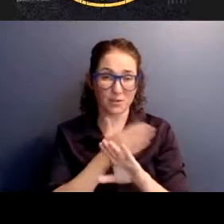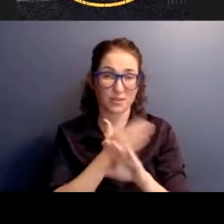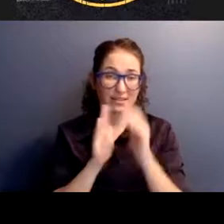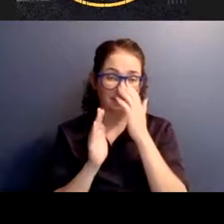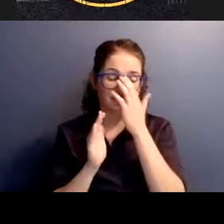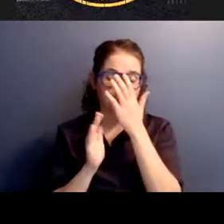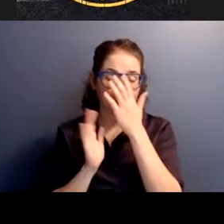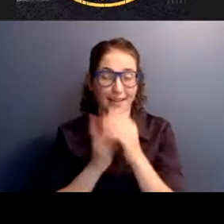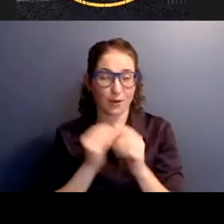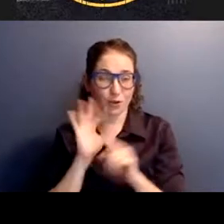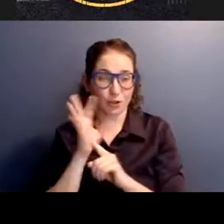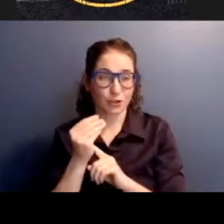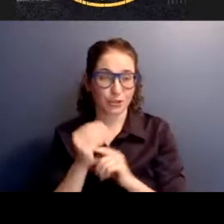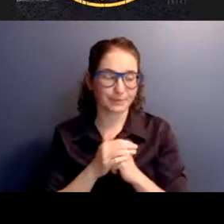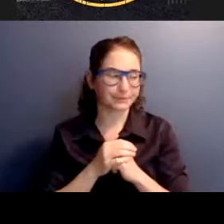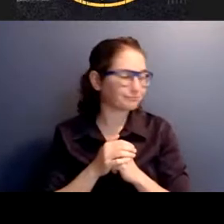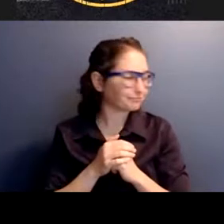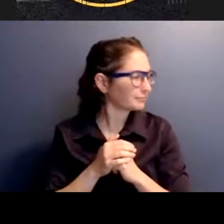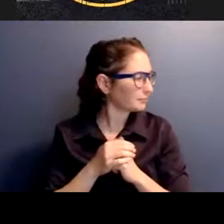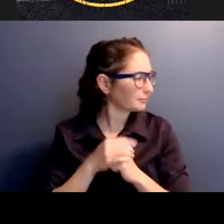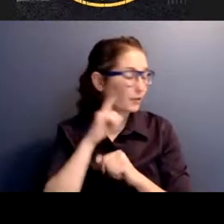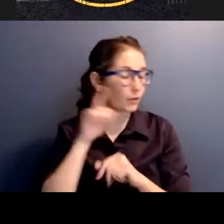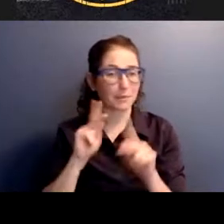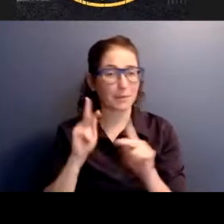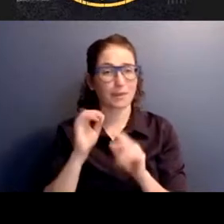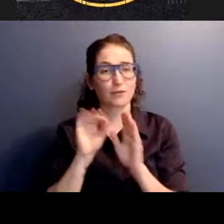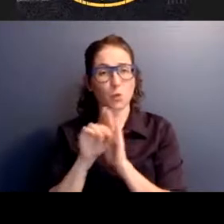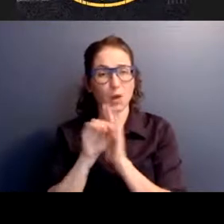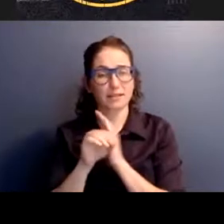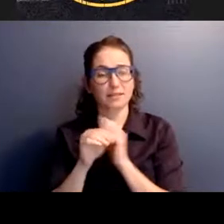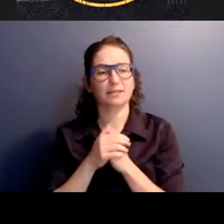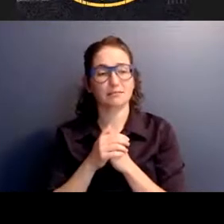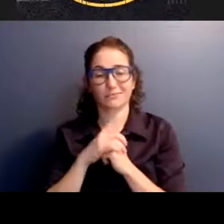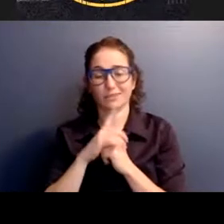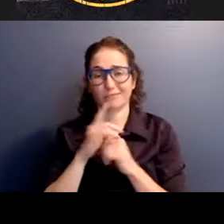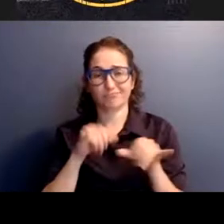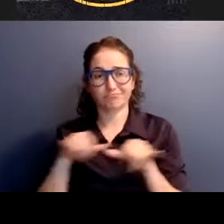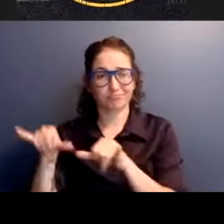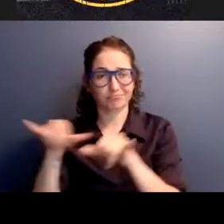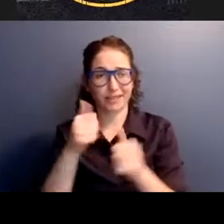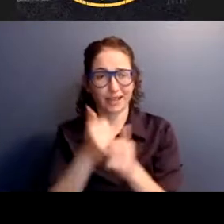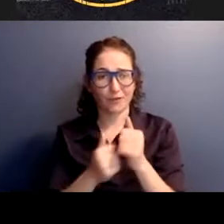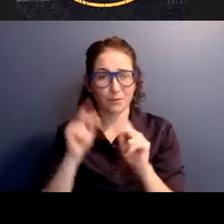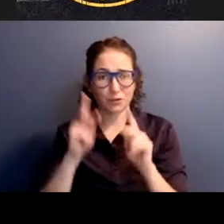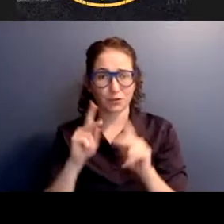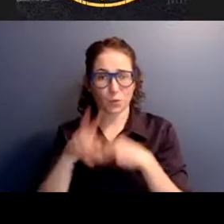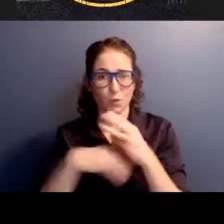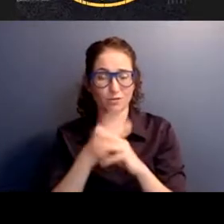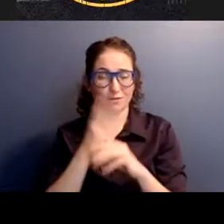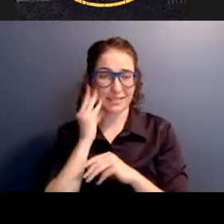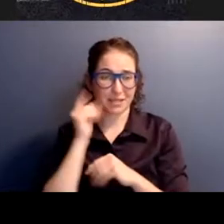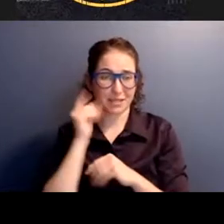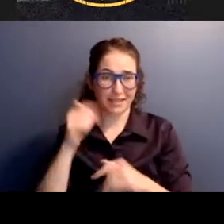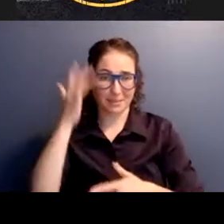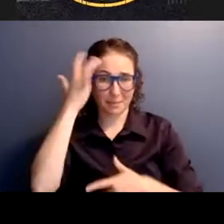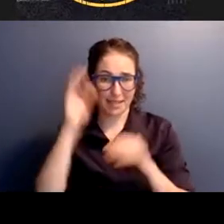culture. And for the people of New Orleans and everybody, every citizen of the world to experience the pandemic that we have gone